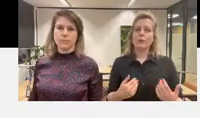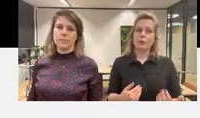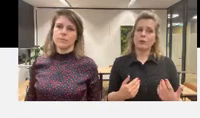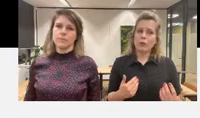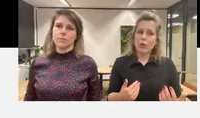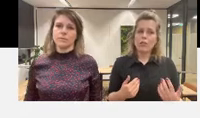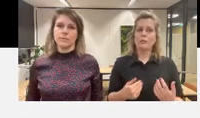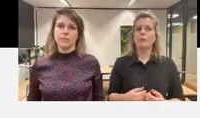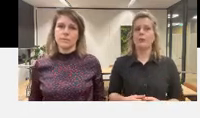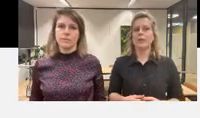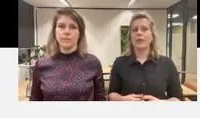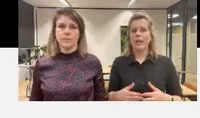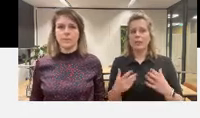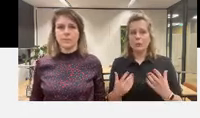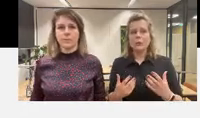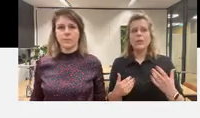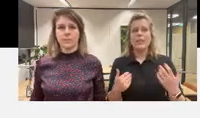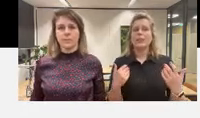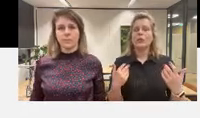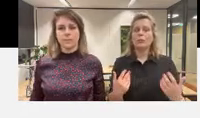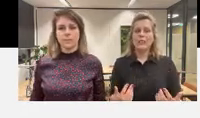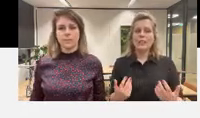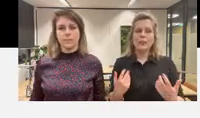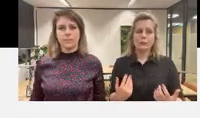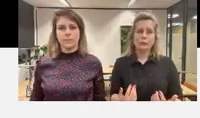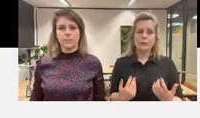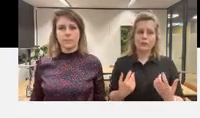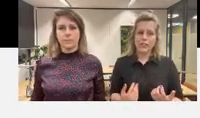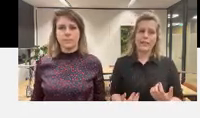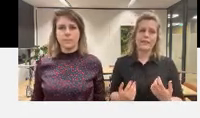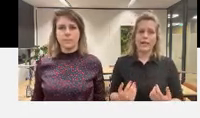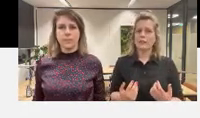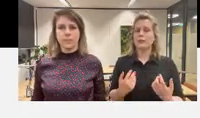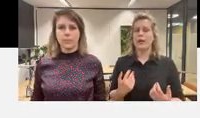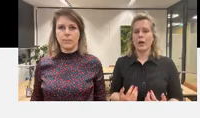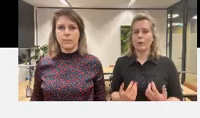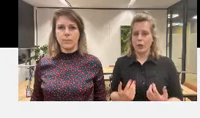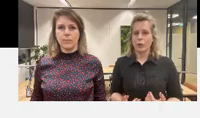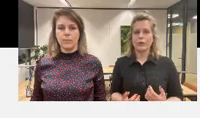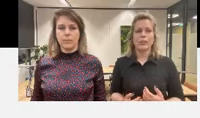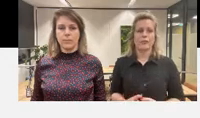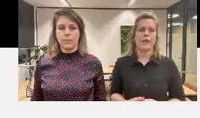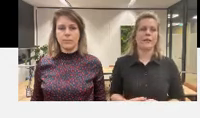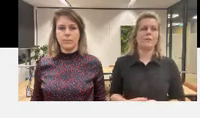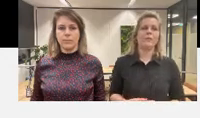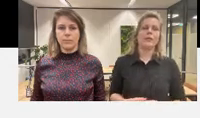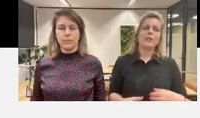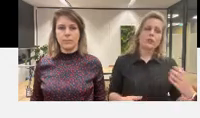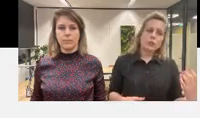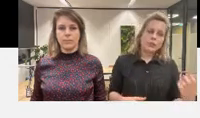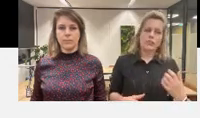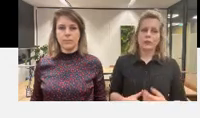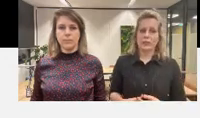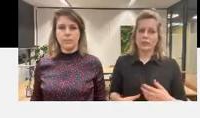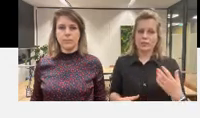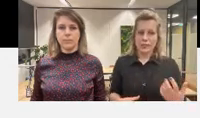from the farm shortly before, and who, in a completely confused state, had asked for help in a local cafe.